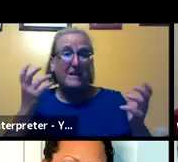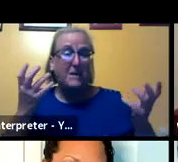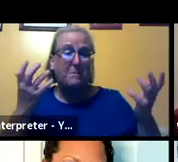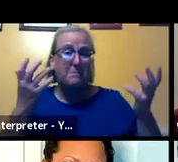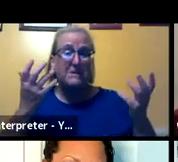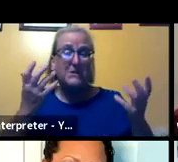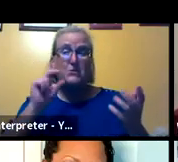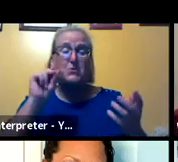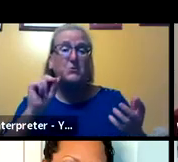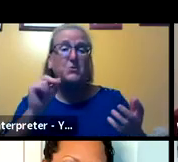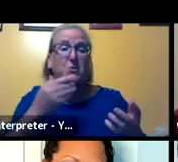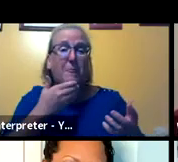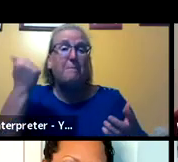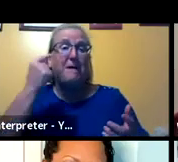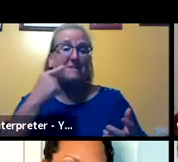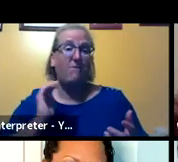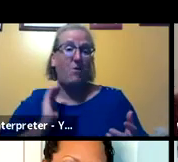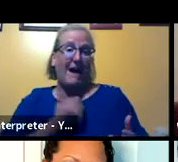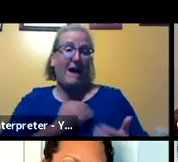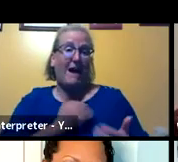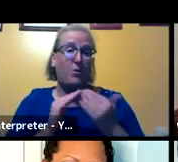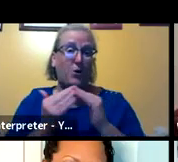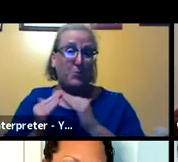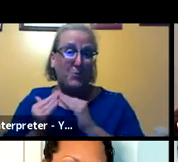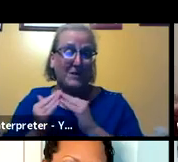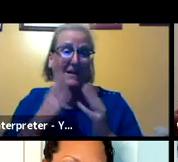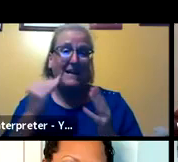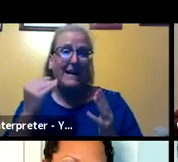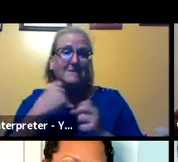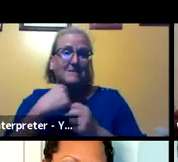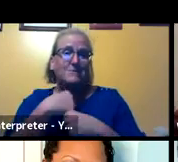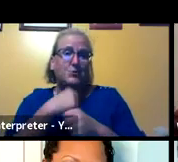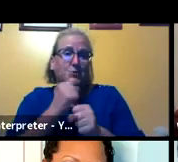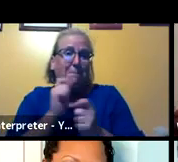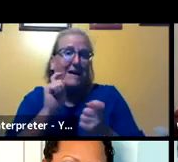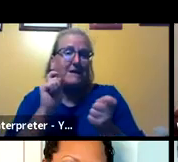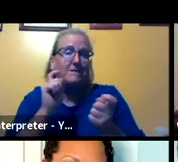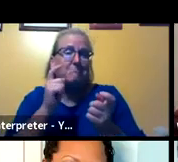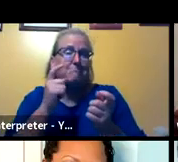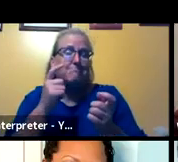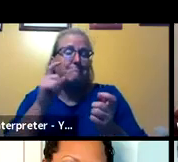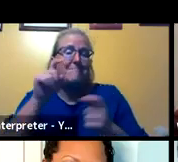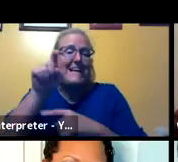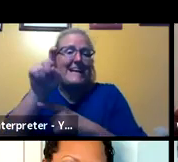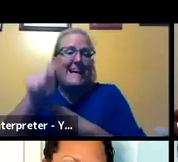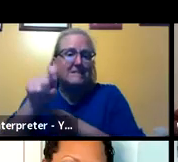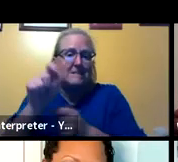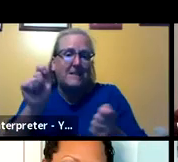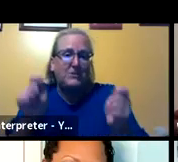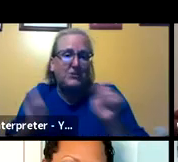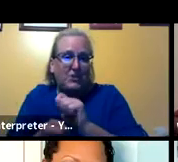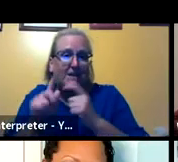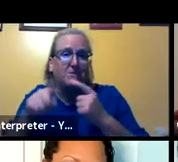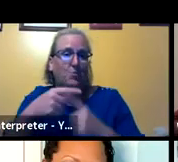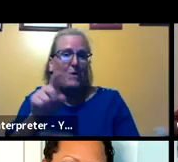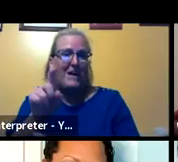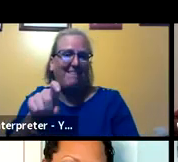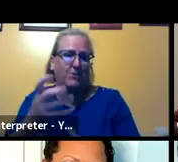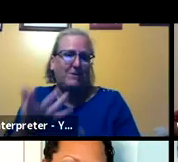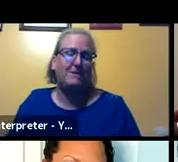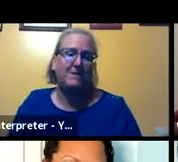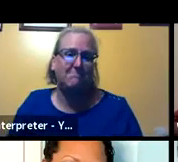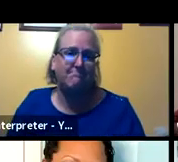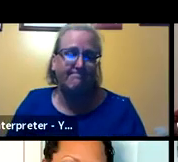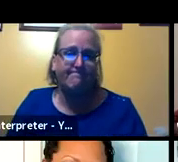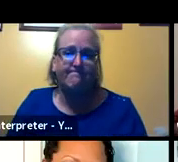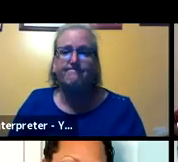for our community and to make the changes necessary at the times they're needed.